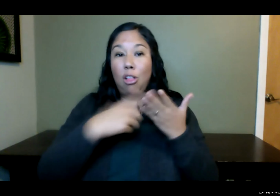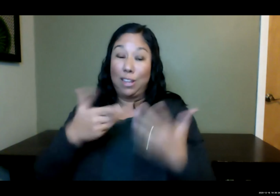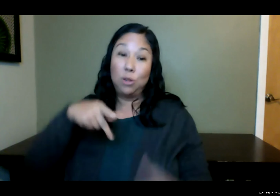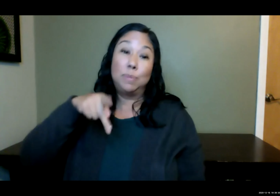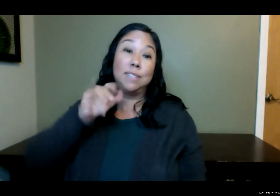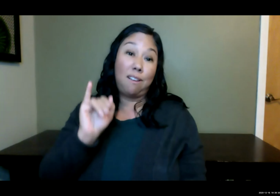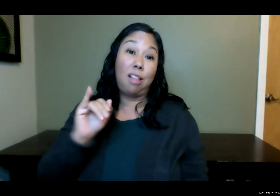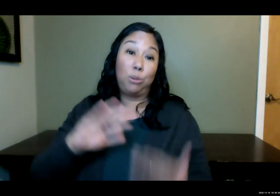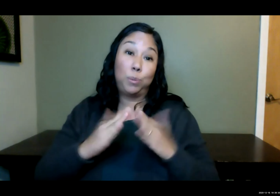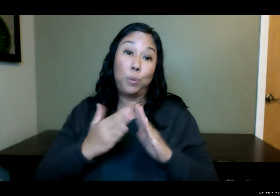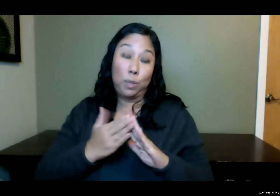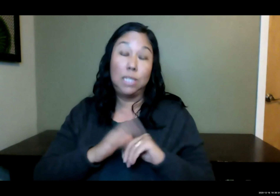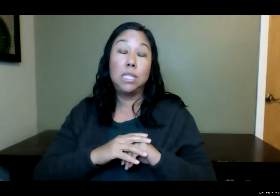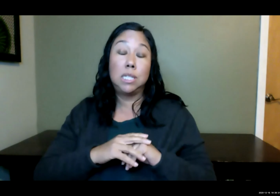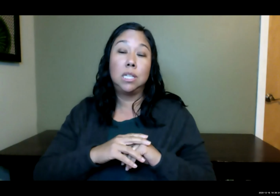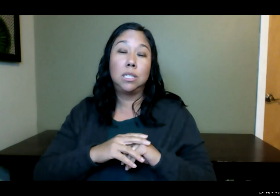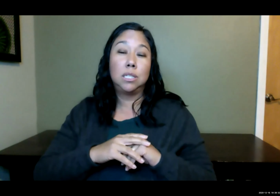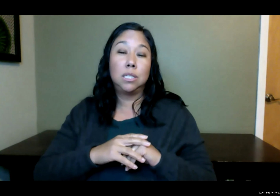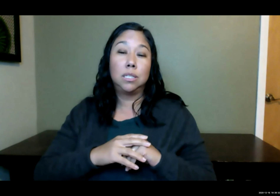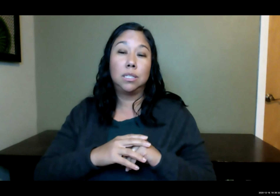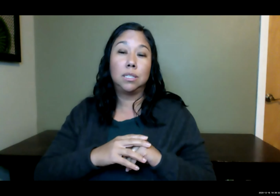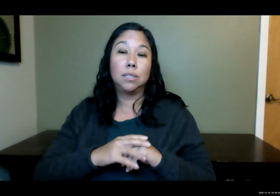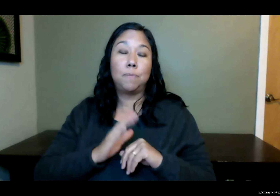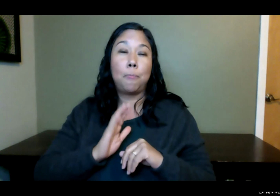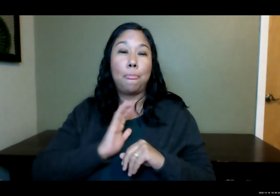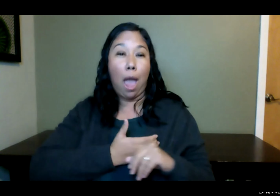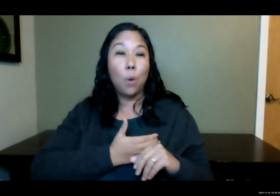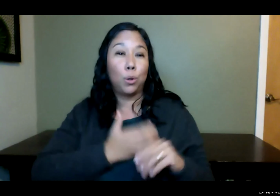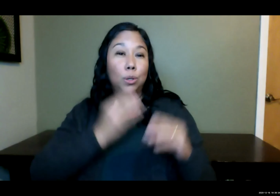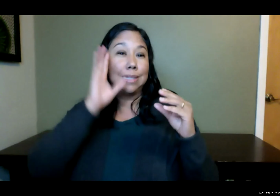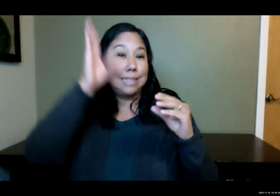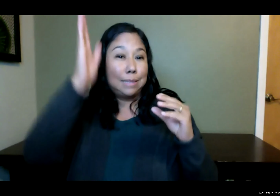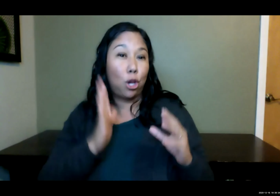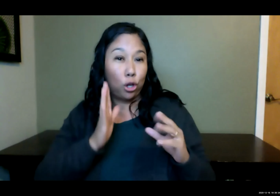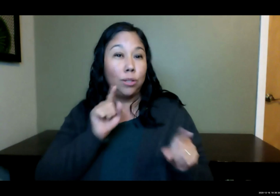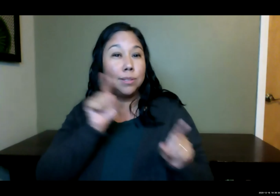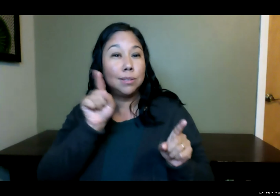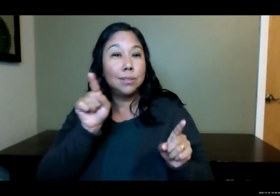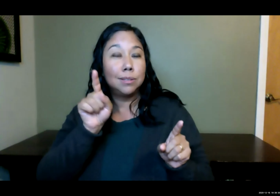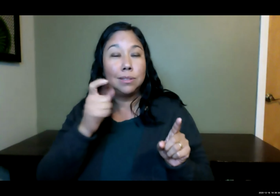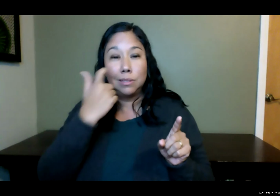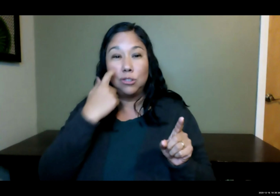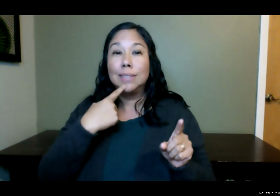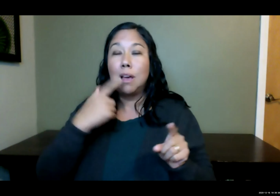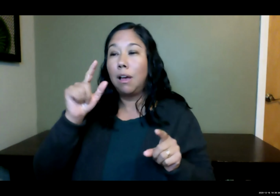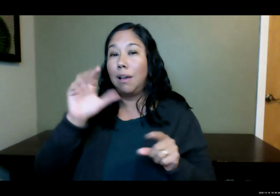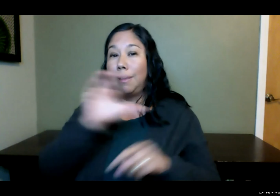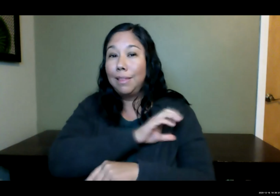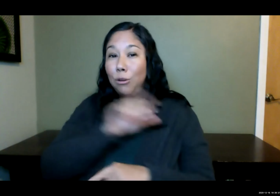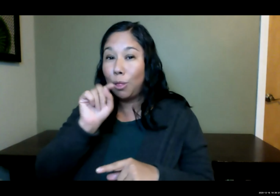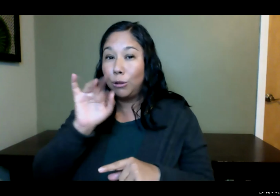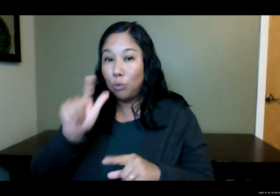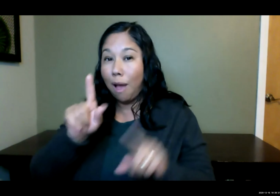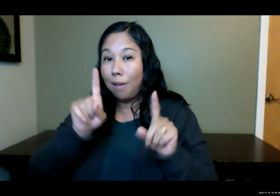And it was alluded to earlier by our speakers that, clinical trials are very important because that kind of leads to,